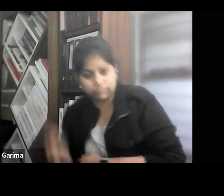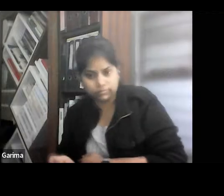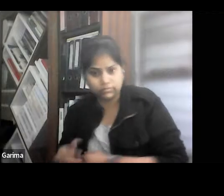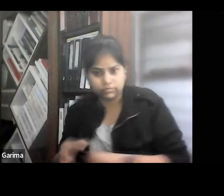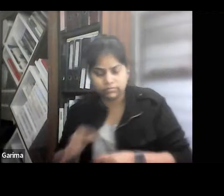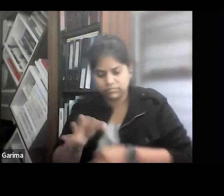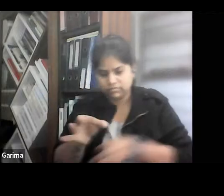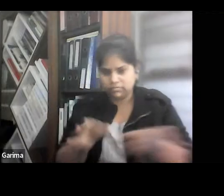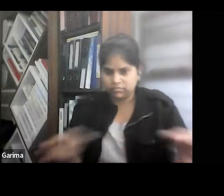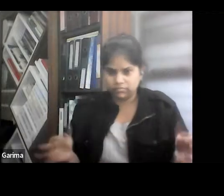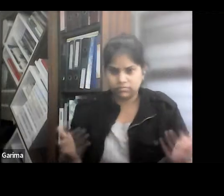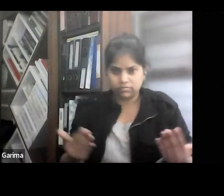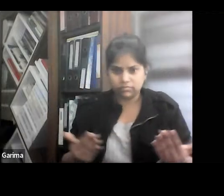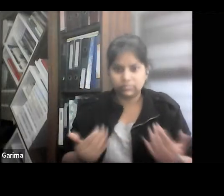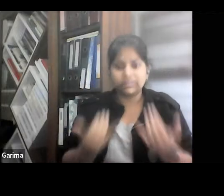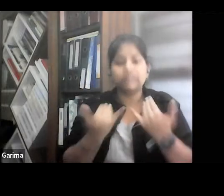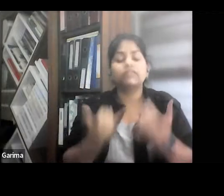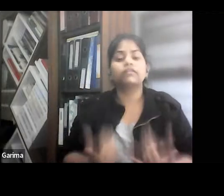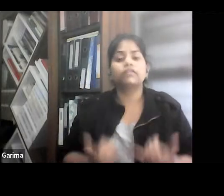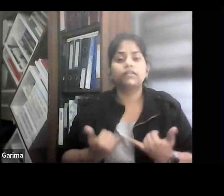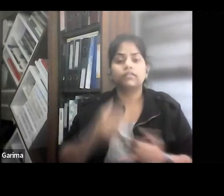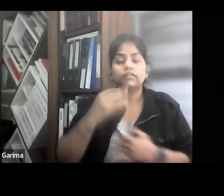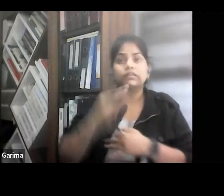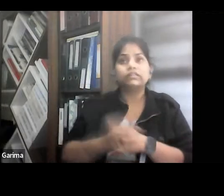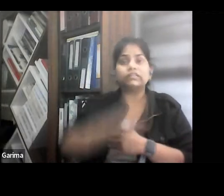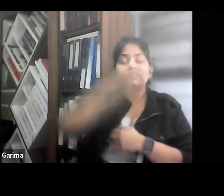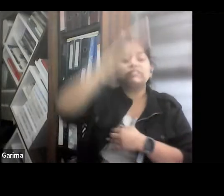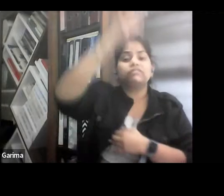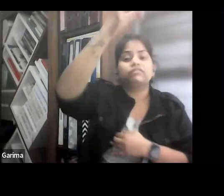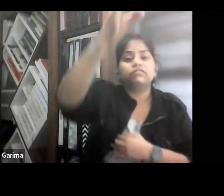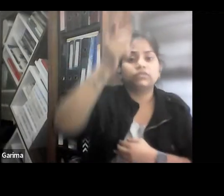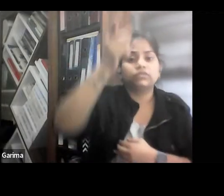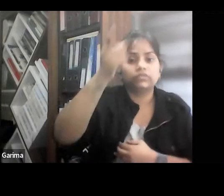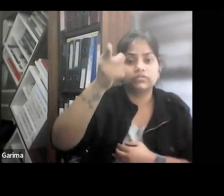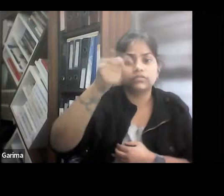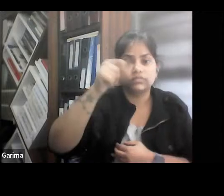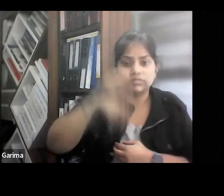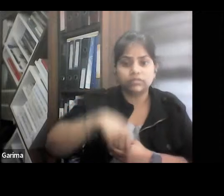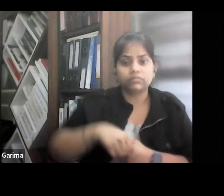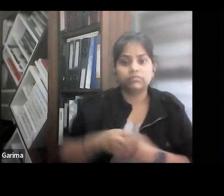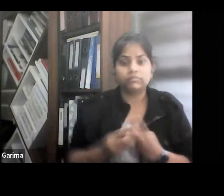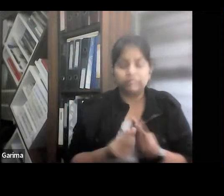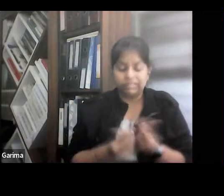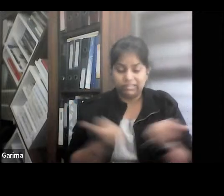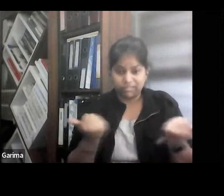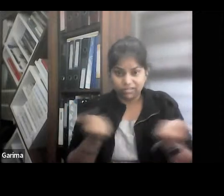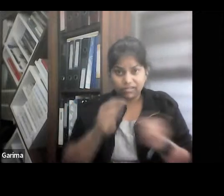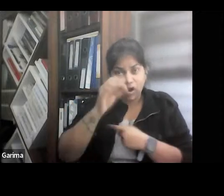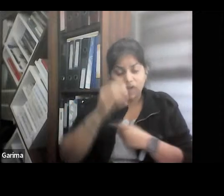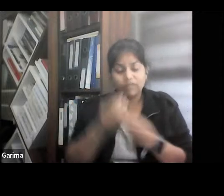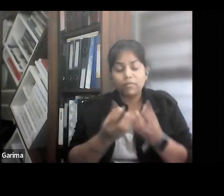than ever, in the future, more than now. Thank you.